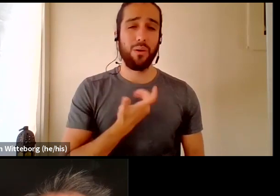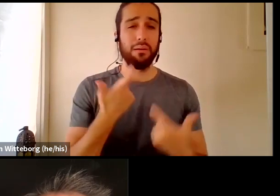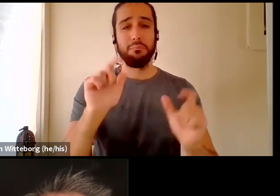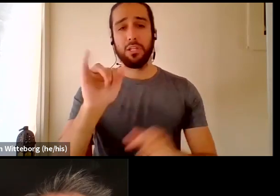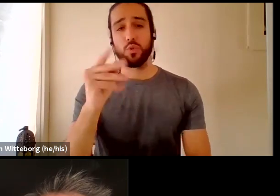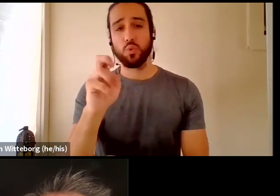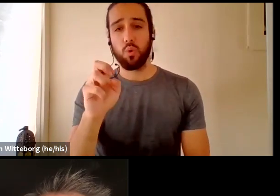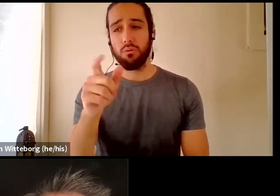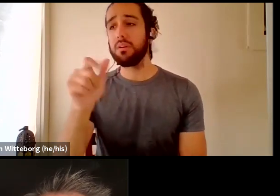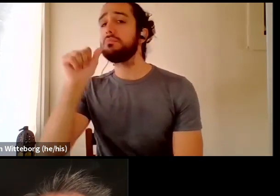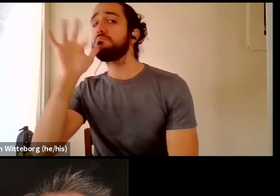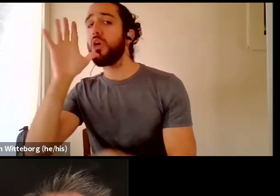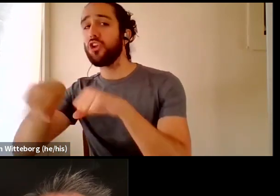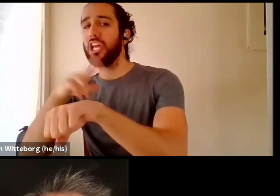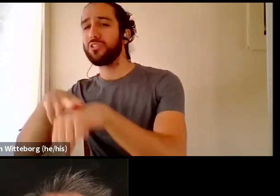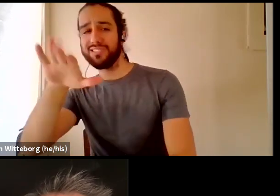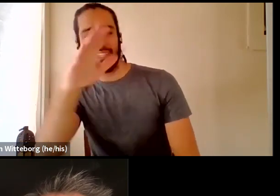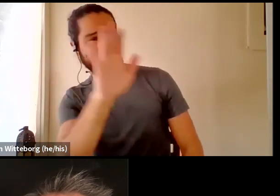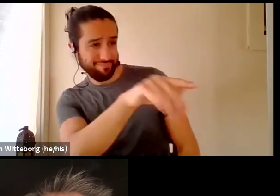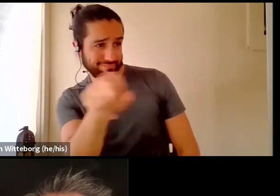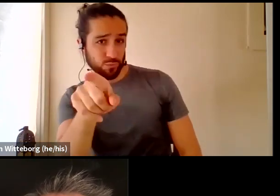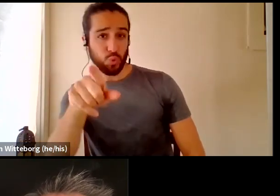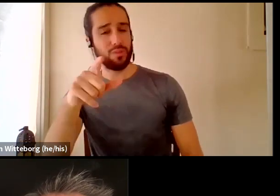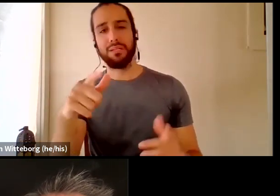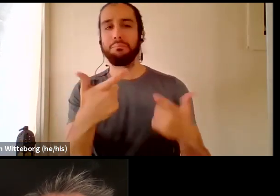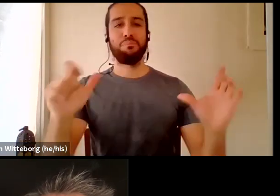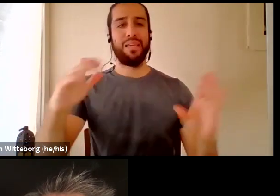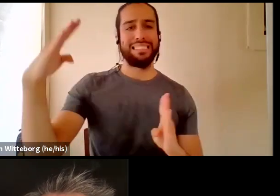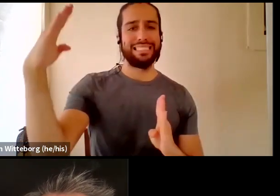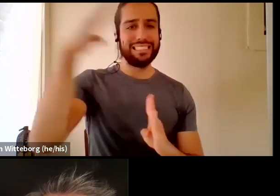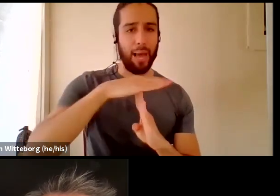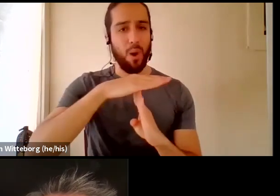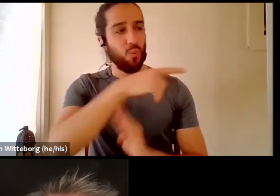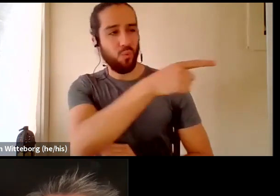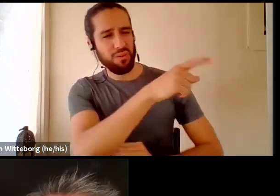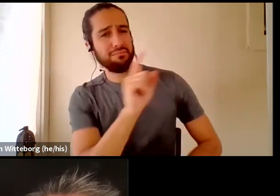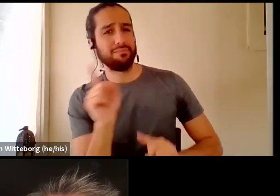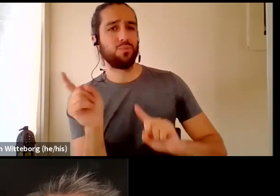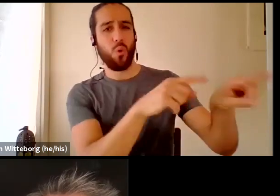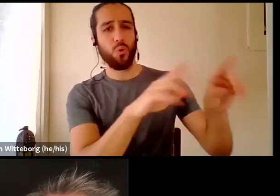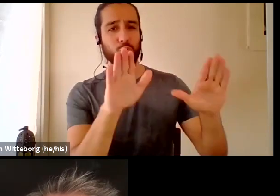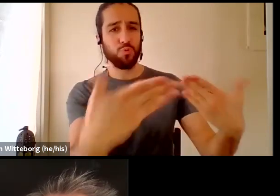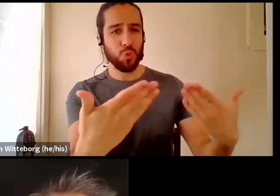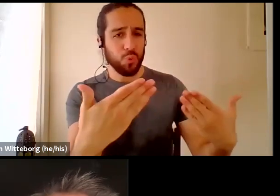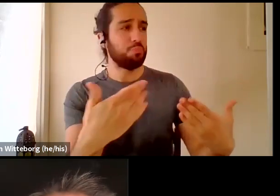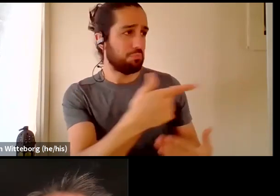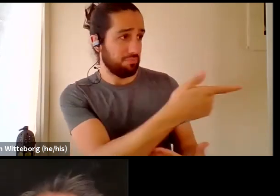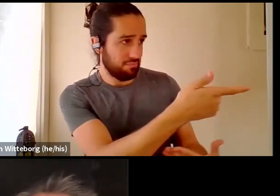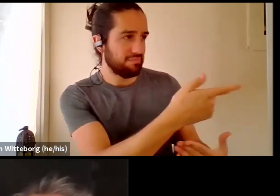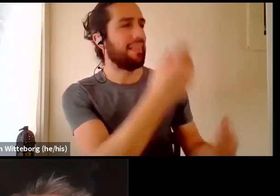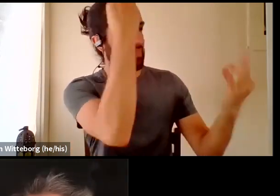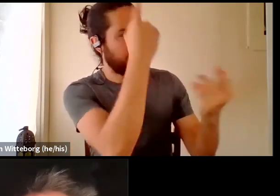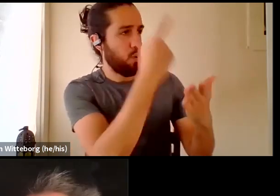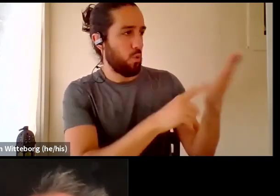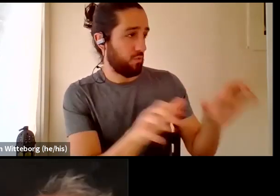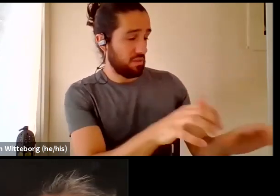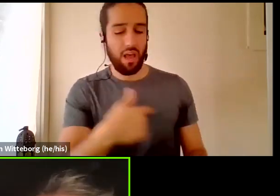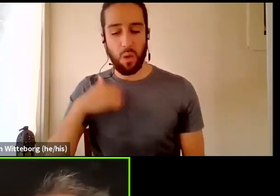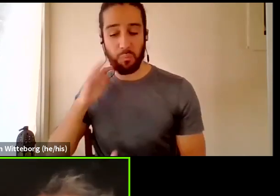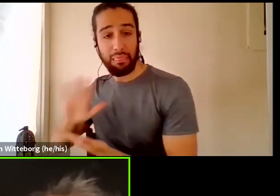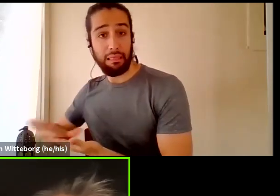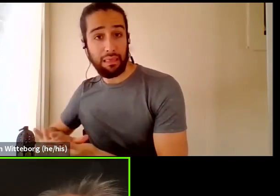okay, you all are getting a big time out. Go to your rooms, think about what you've done. I'm going to do a little cleanup and then we're going to let you back out when